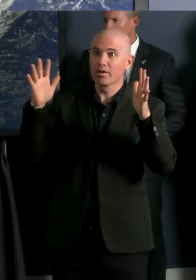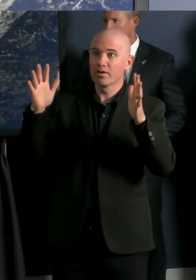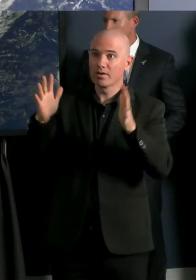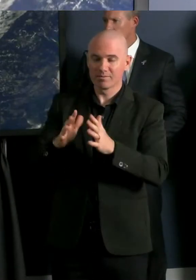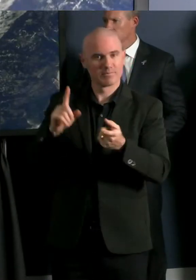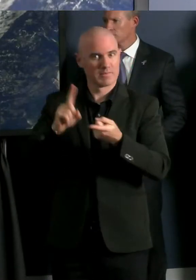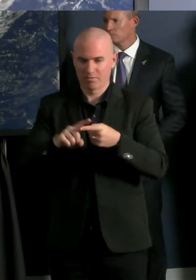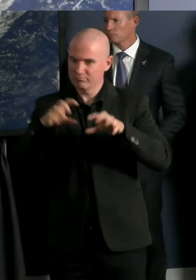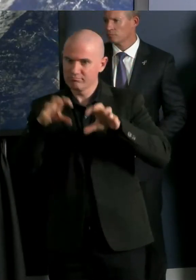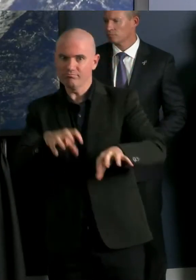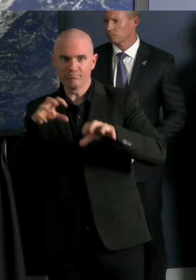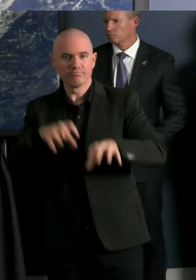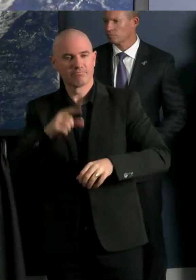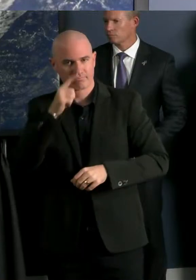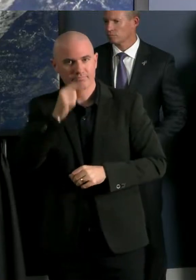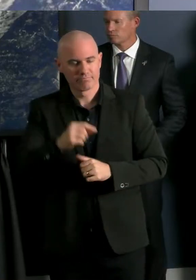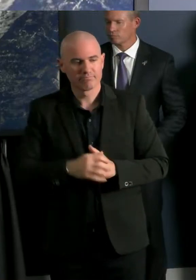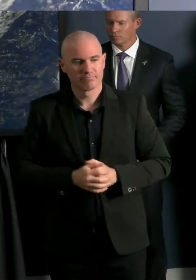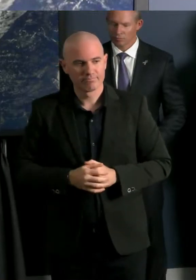decrease.